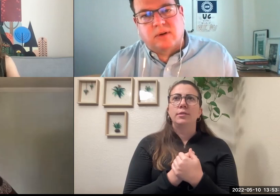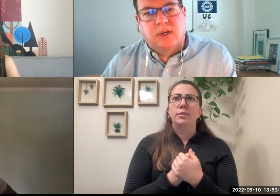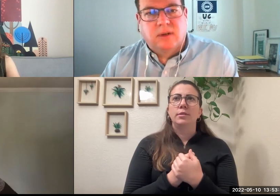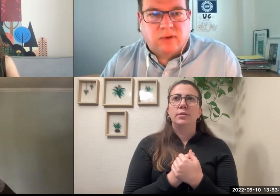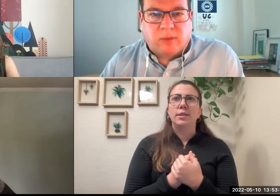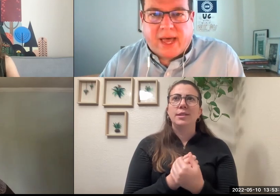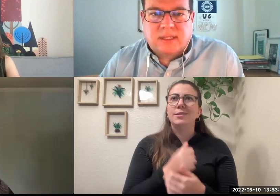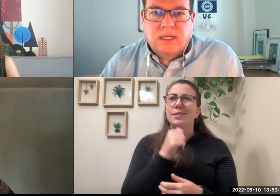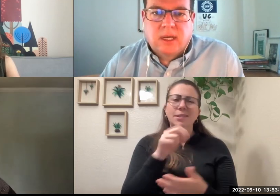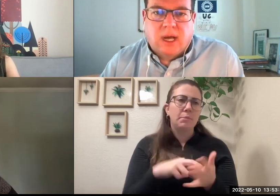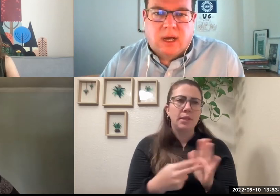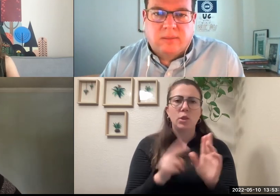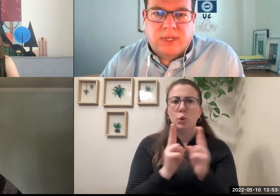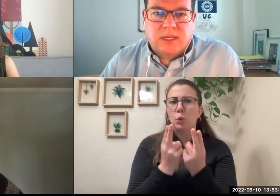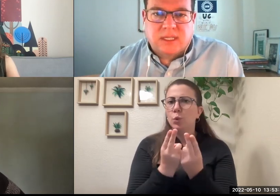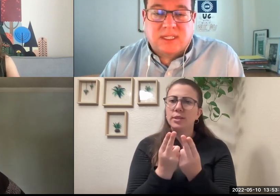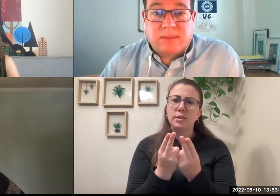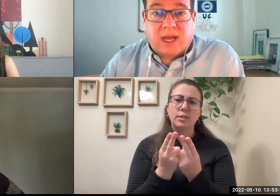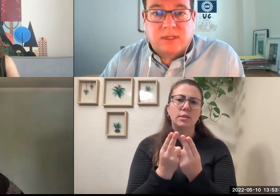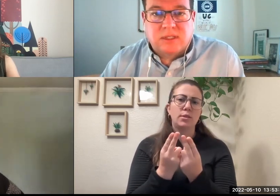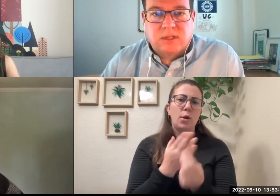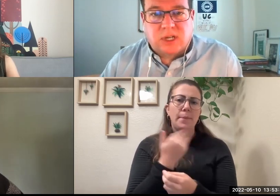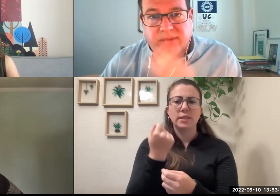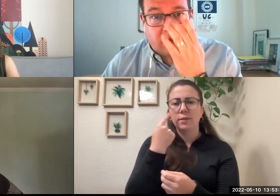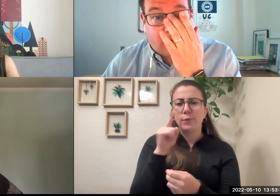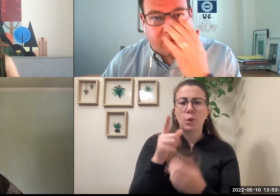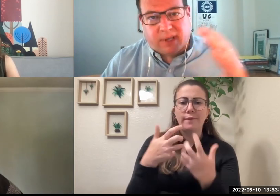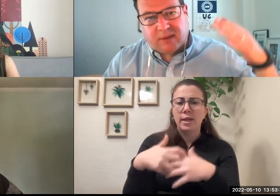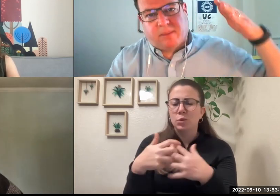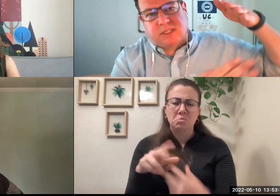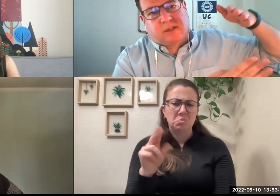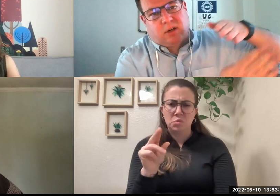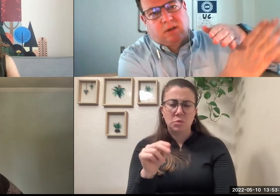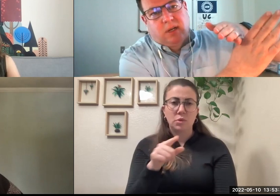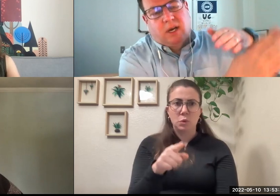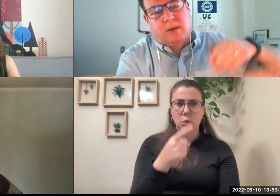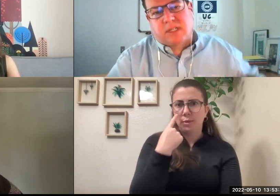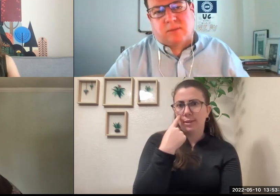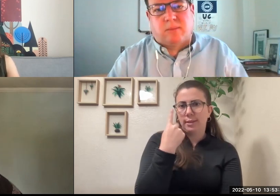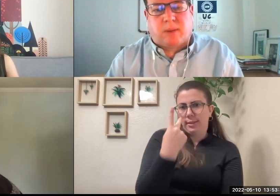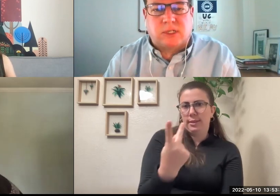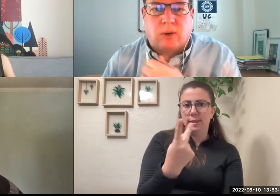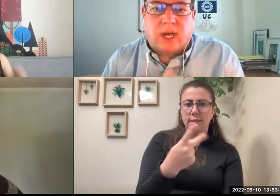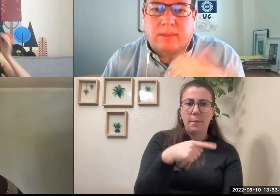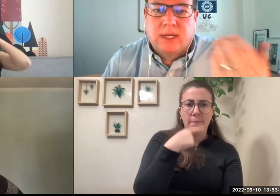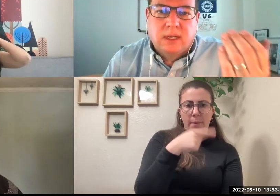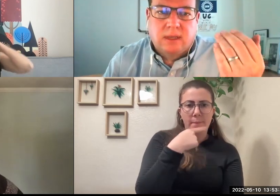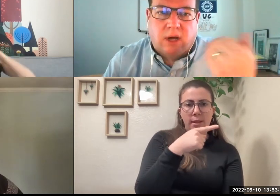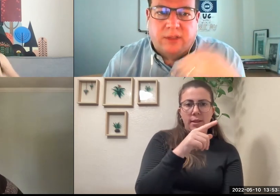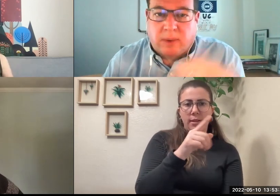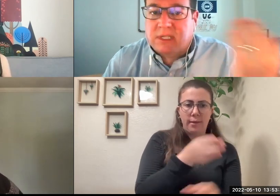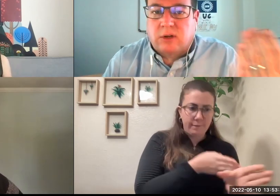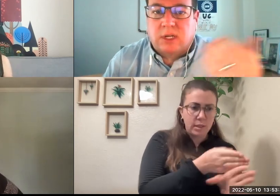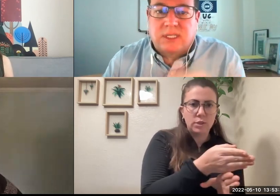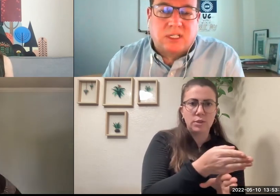and for the past. Because at the same time, as you saw from the graph of, like, the public sector and public sector membership going up,